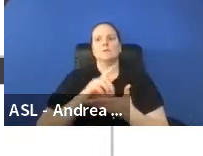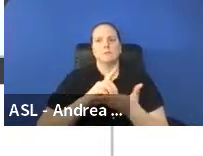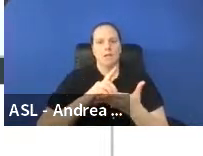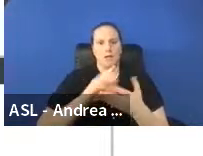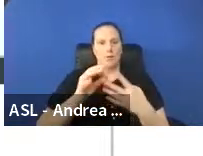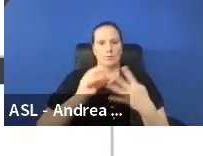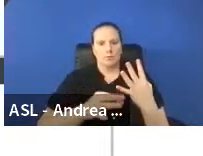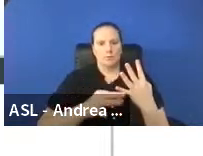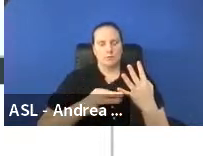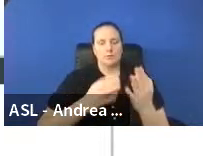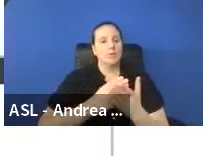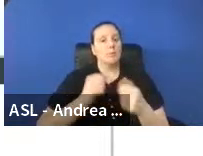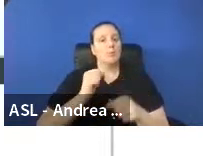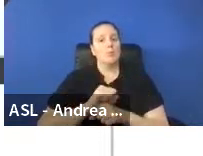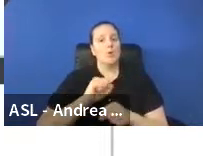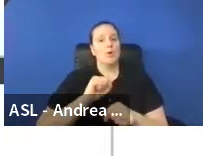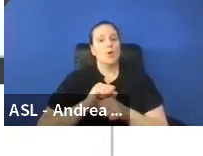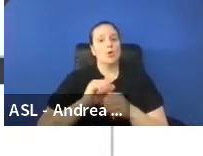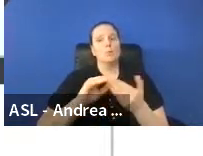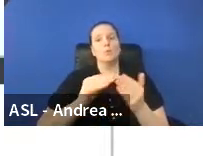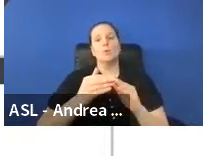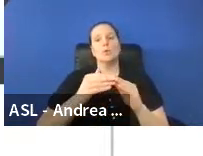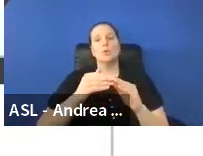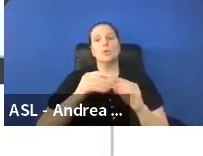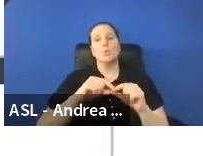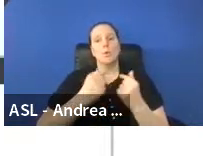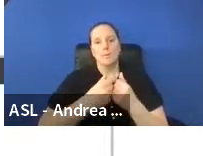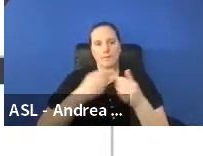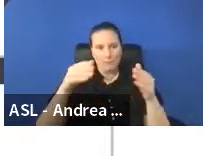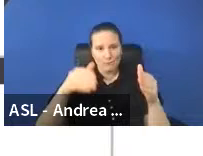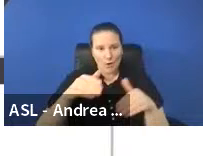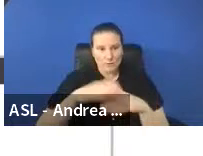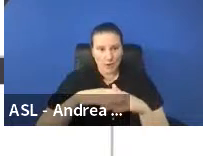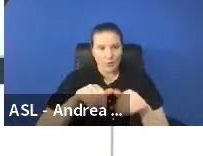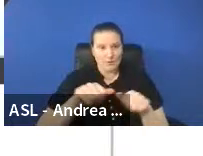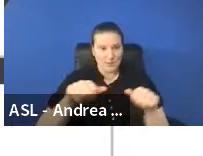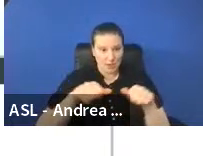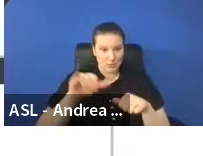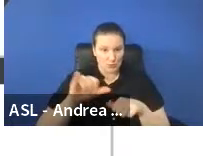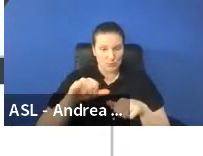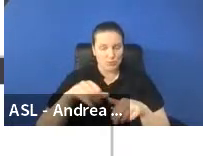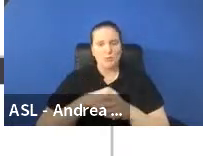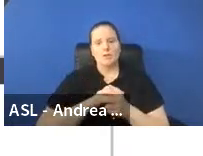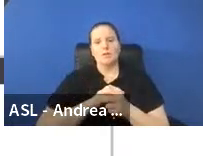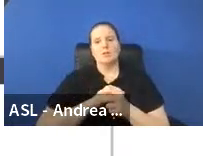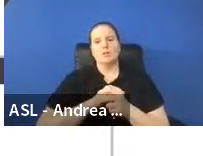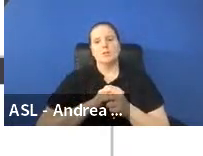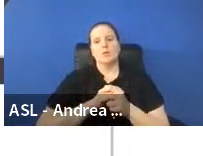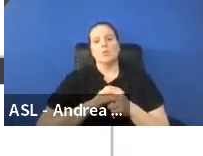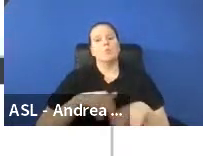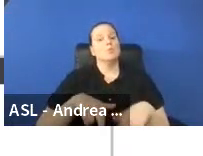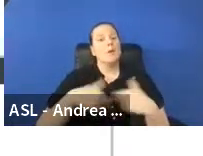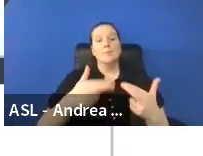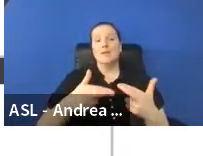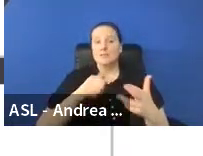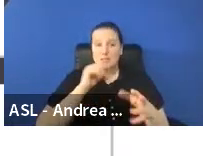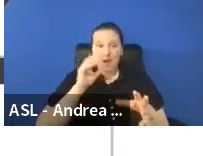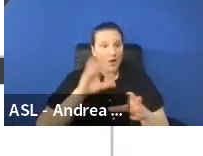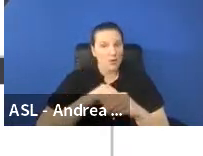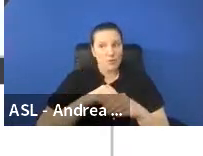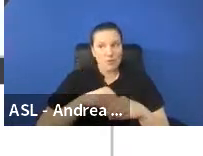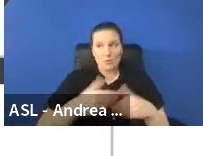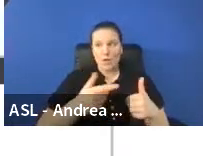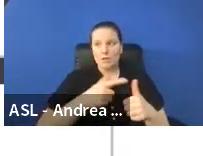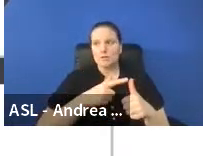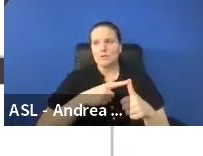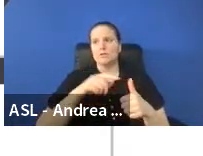and some of the work that the community working groups focused on these areas did. What these recommendations will not include at this time